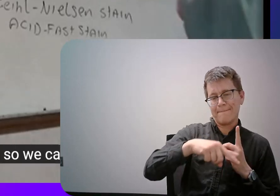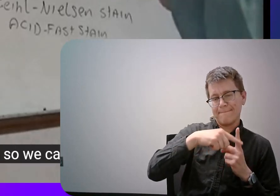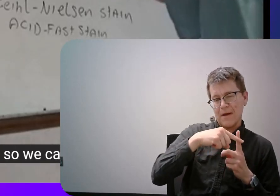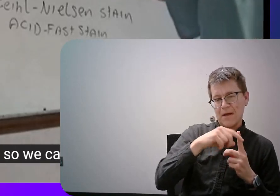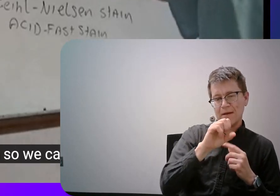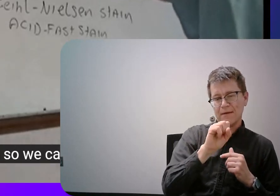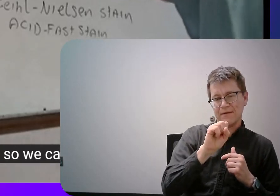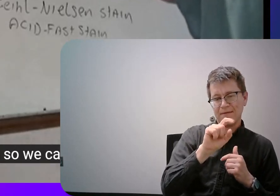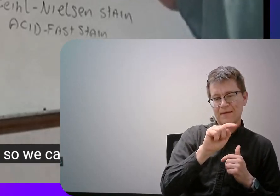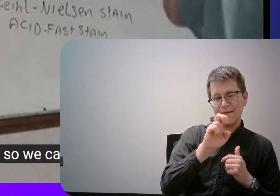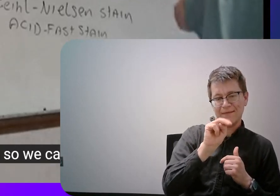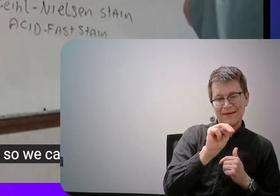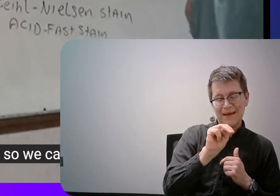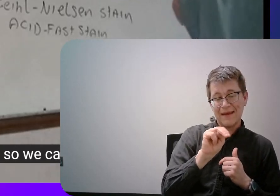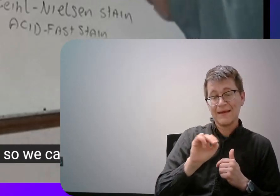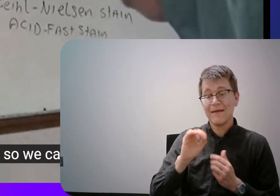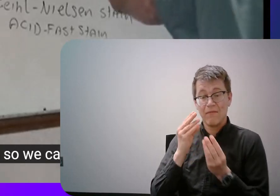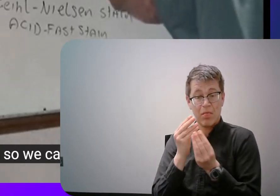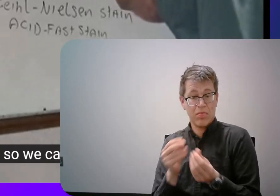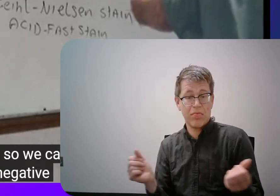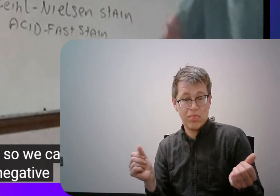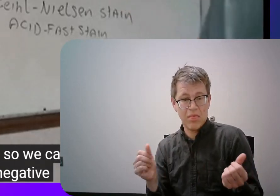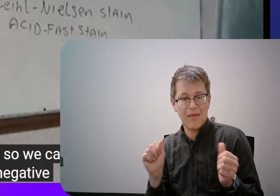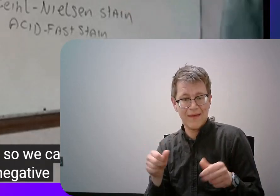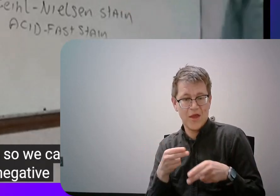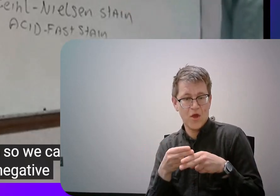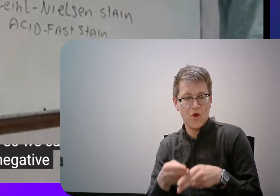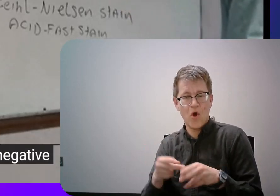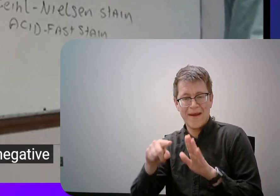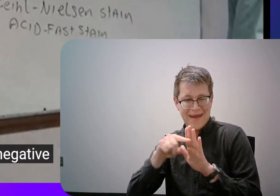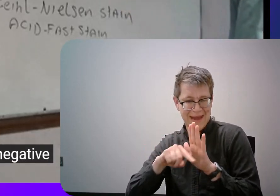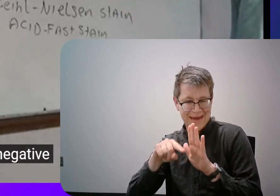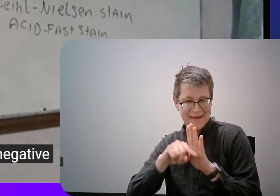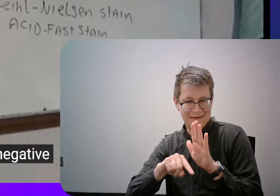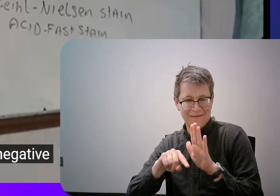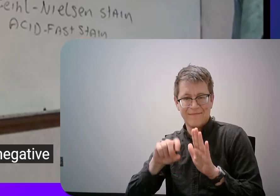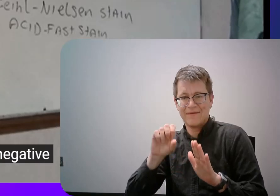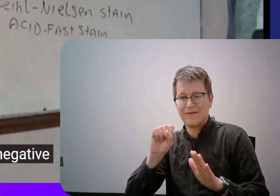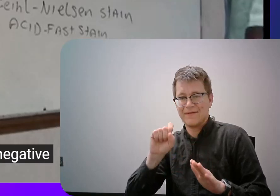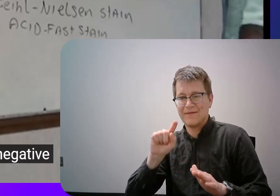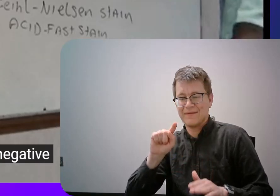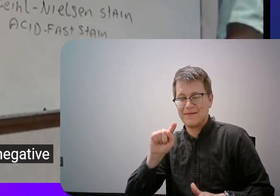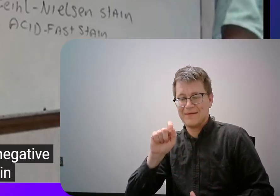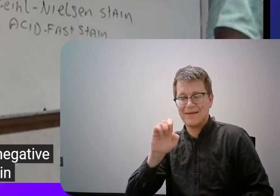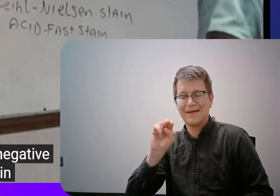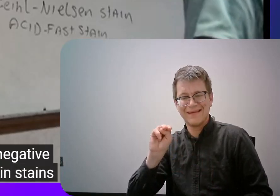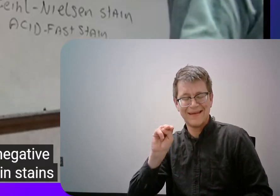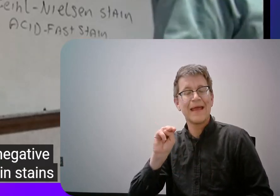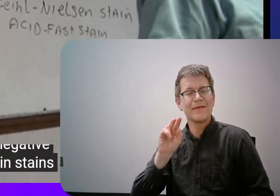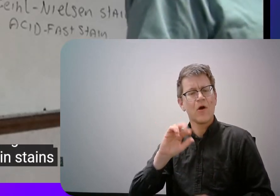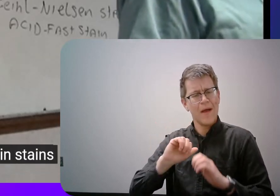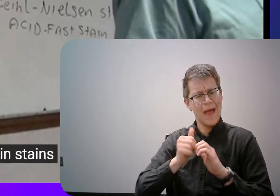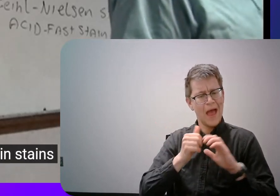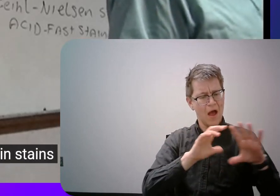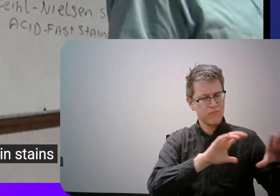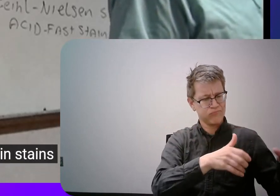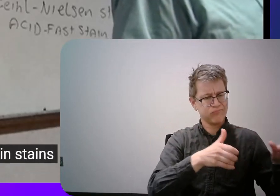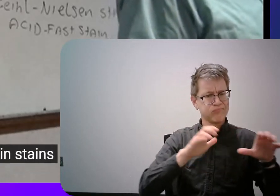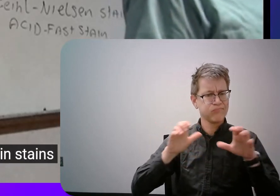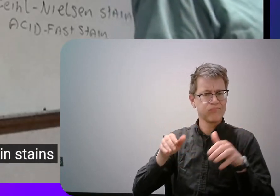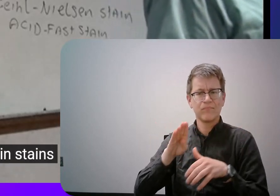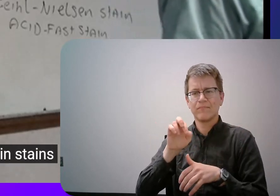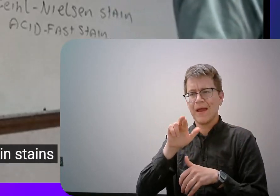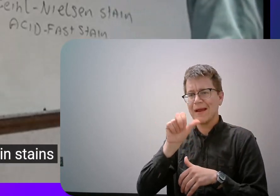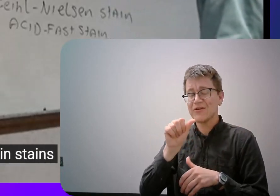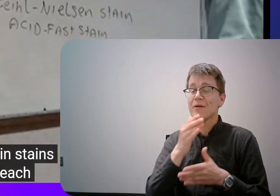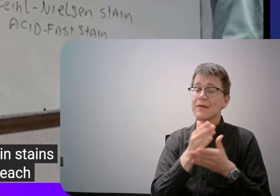have gram positive or gram negative stains. Some cells keep certain stains, and